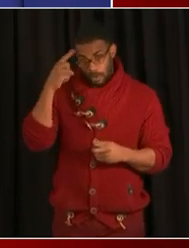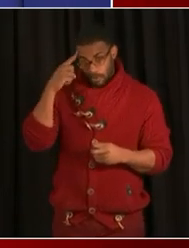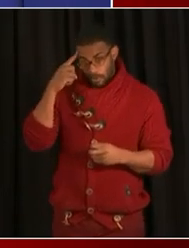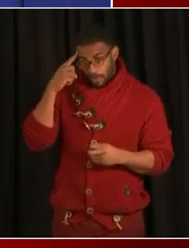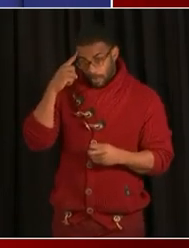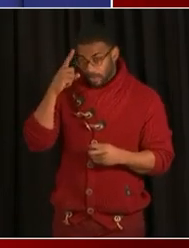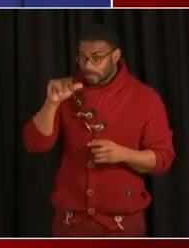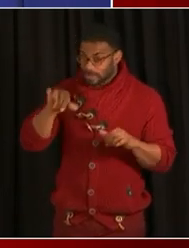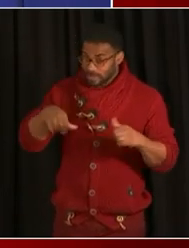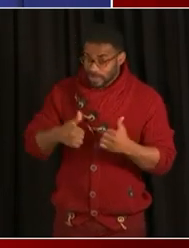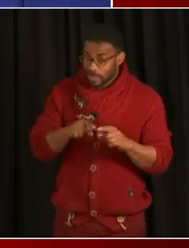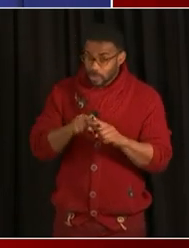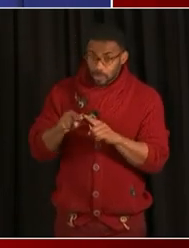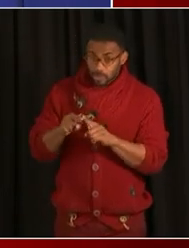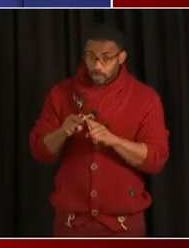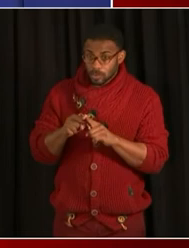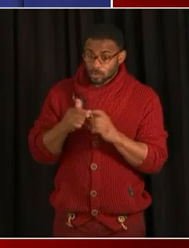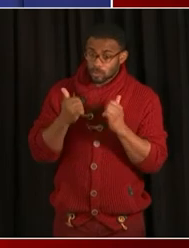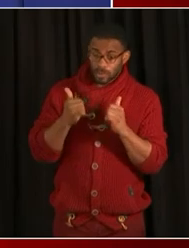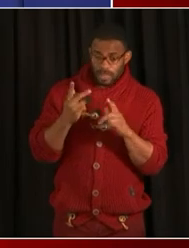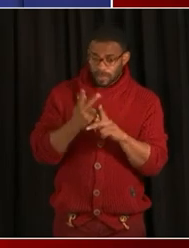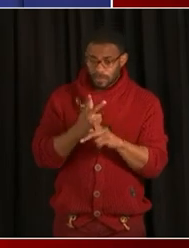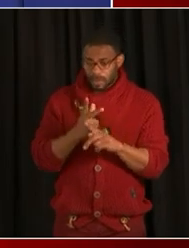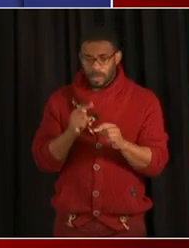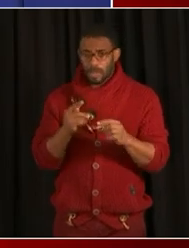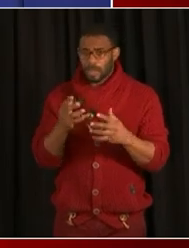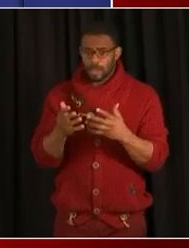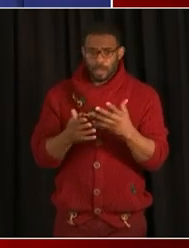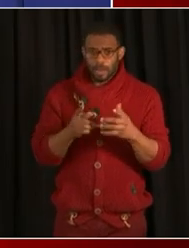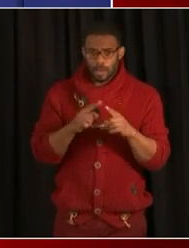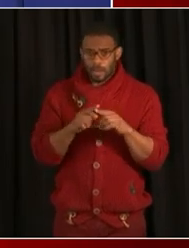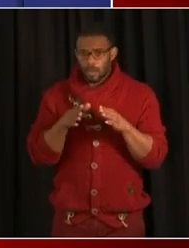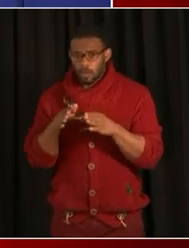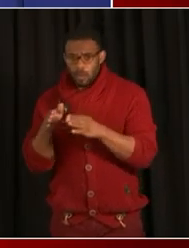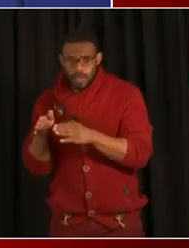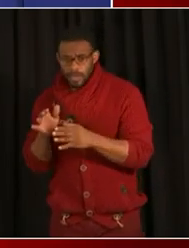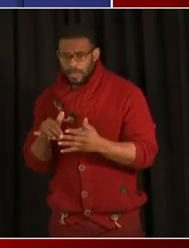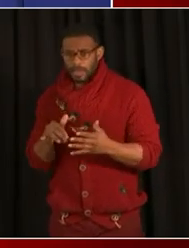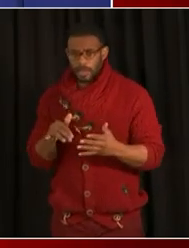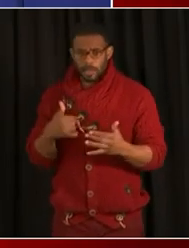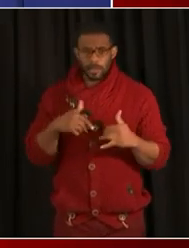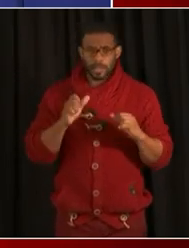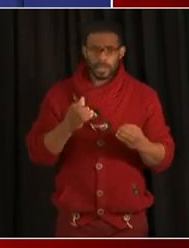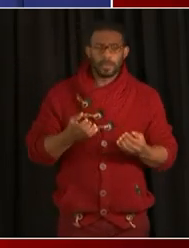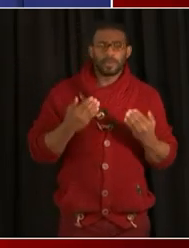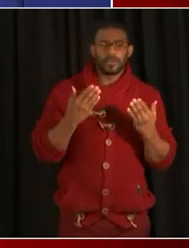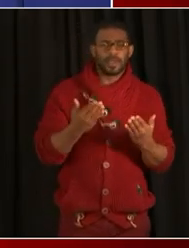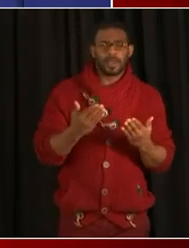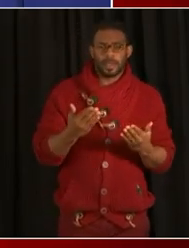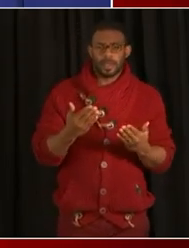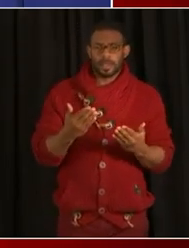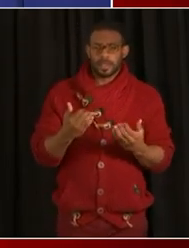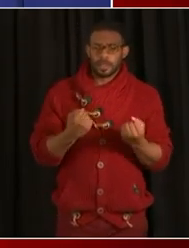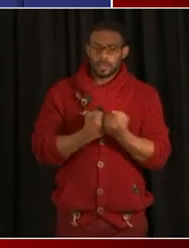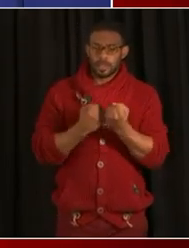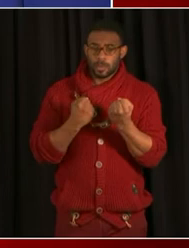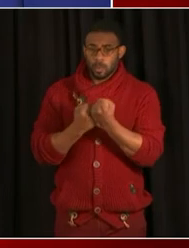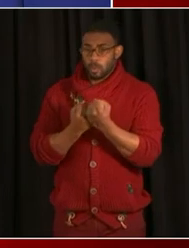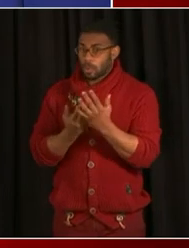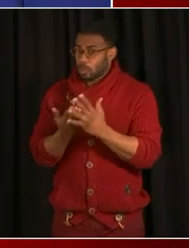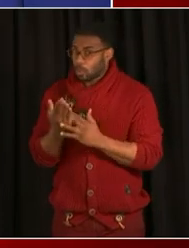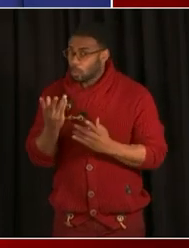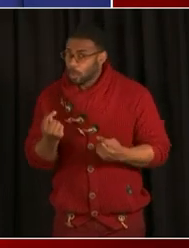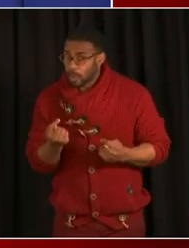government, it's challenging as well in trying to figure out ways that we can provide